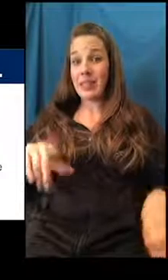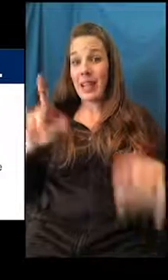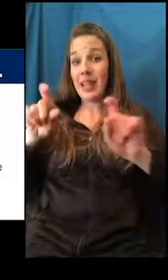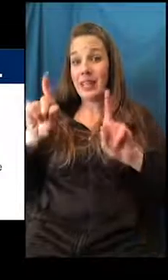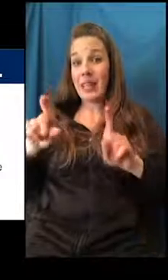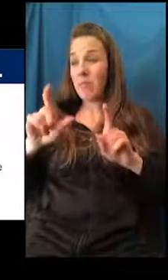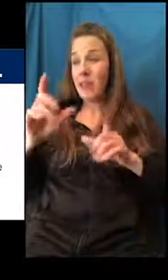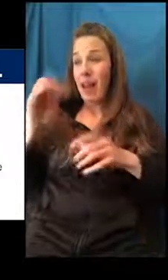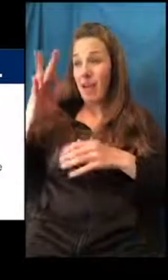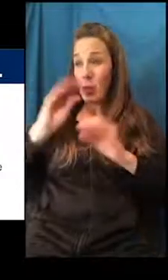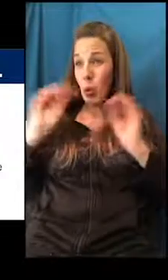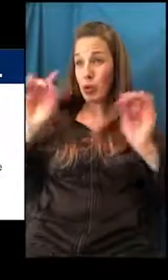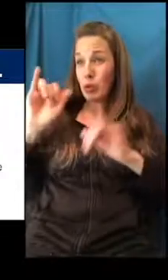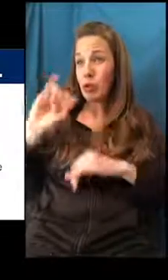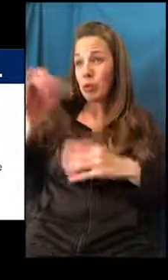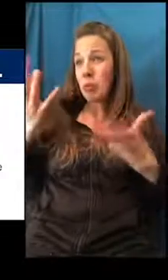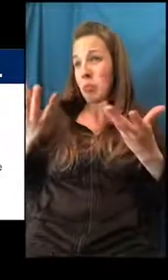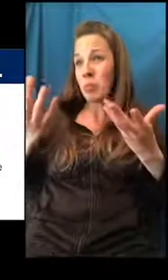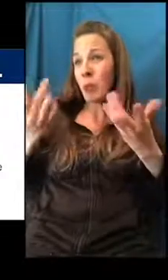would you like to answer that one?